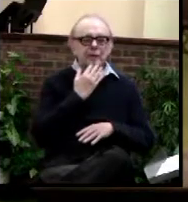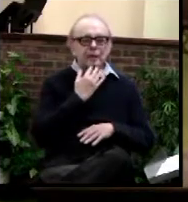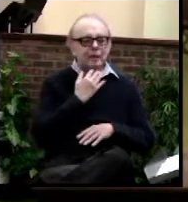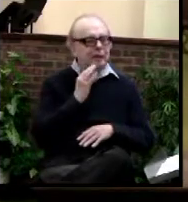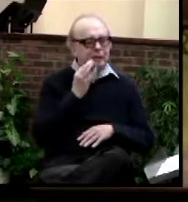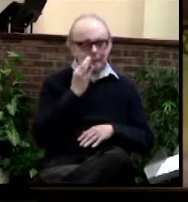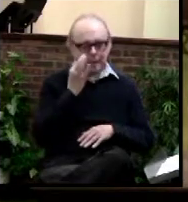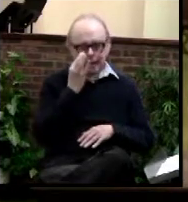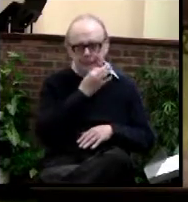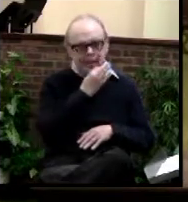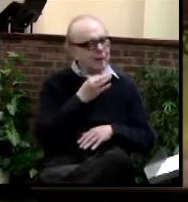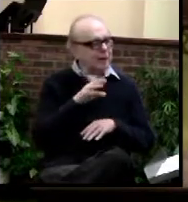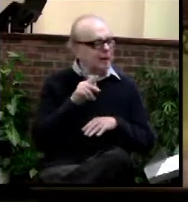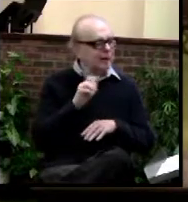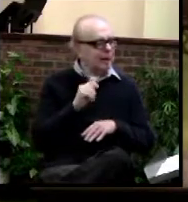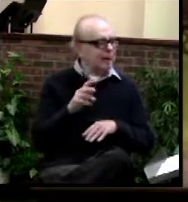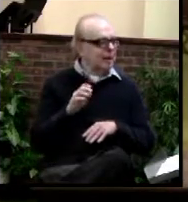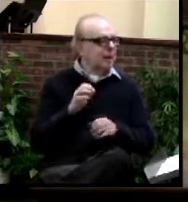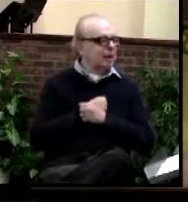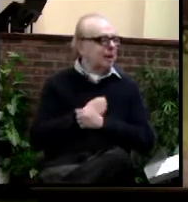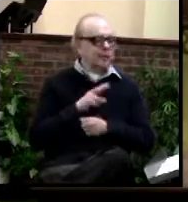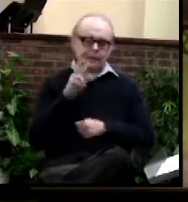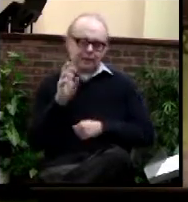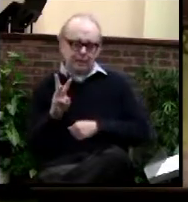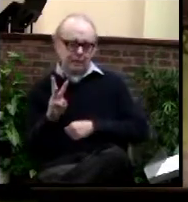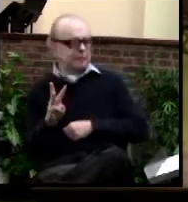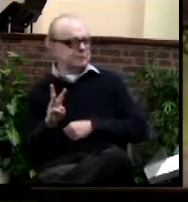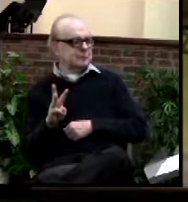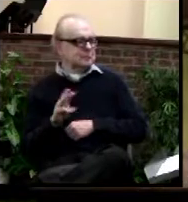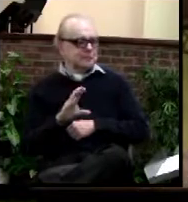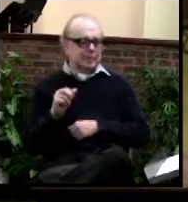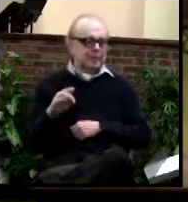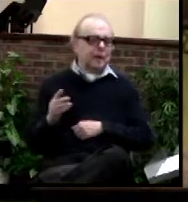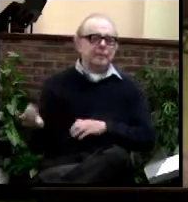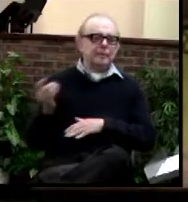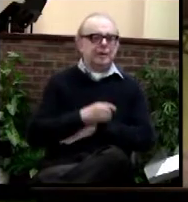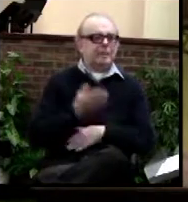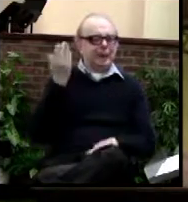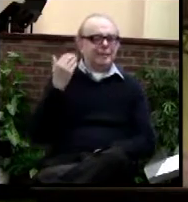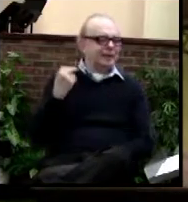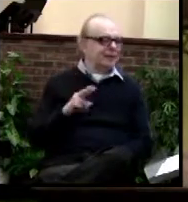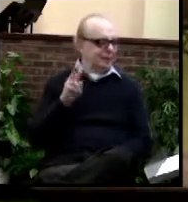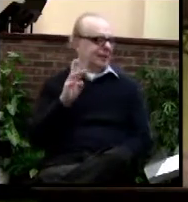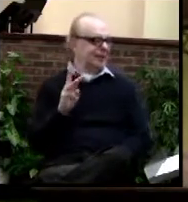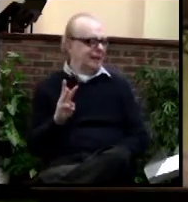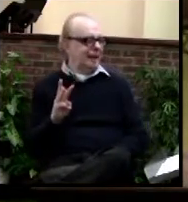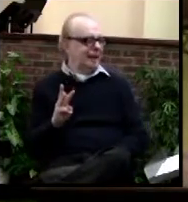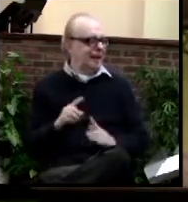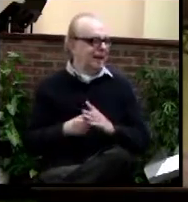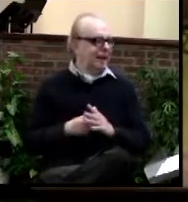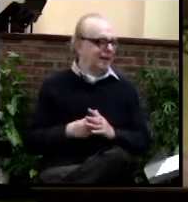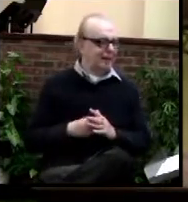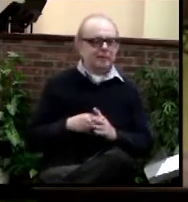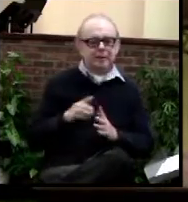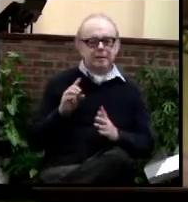Everybody loved Volkswagens. Were awesome. Those were the cars of the day. okay? And then we started making dune